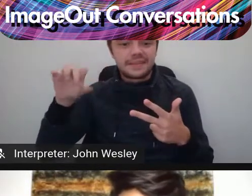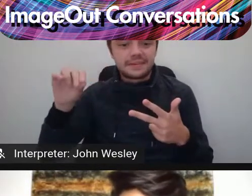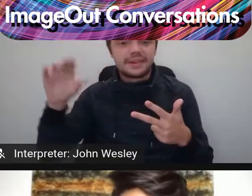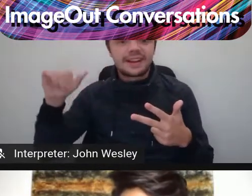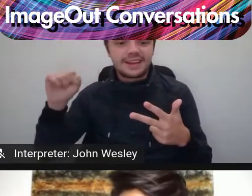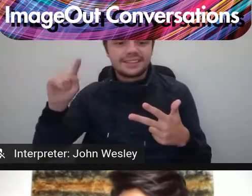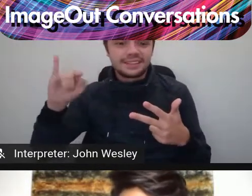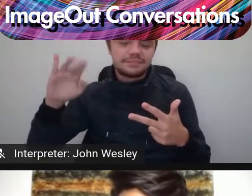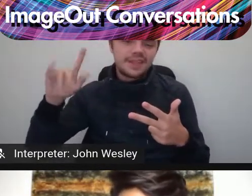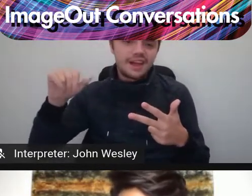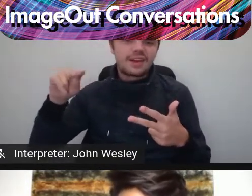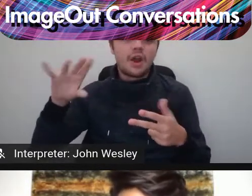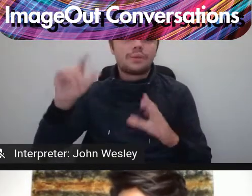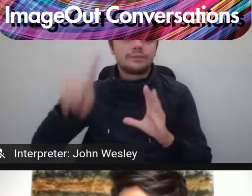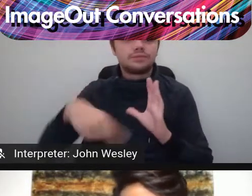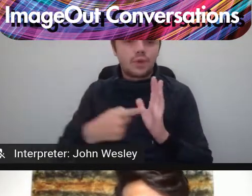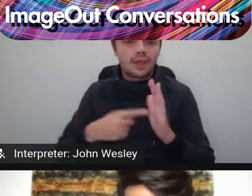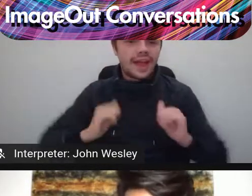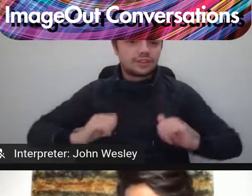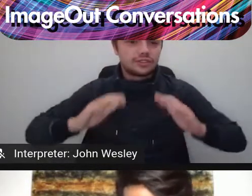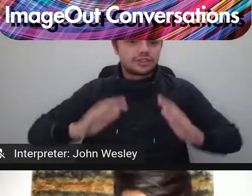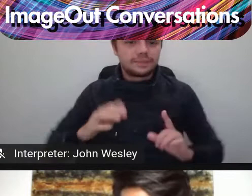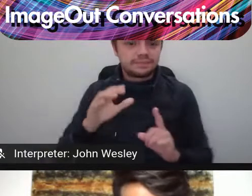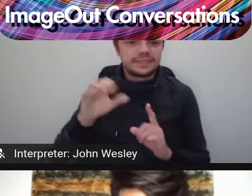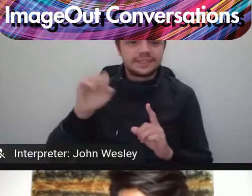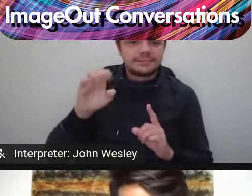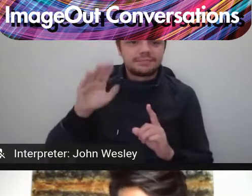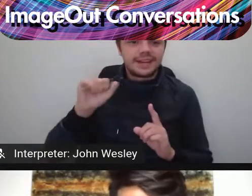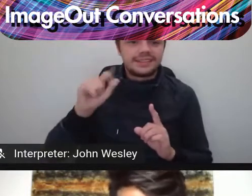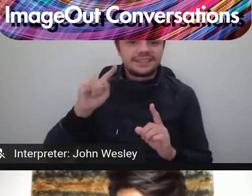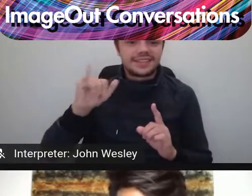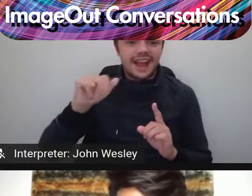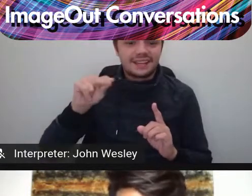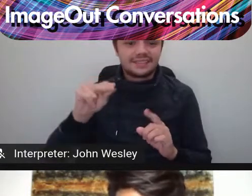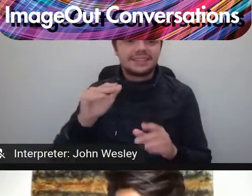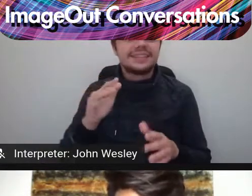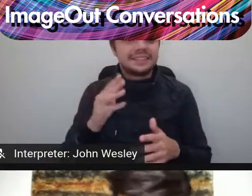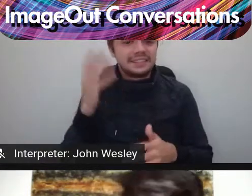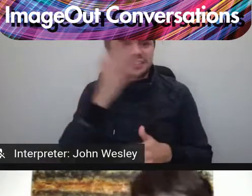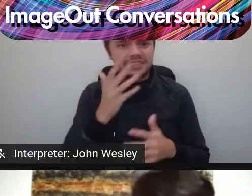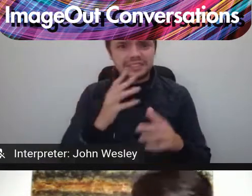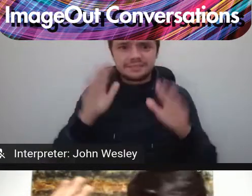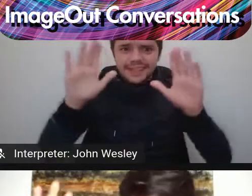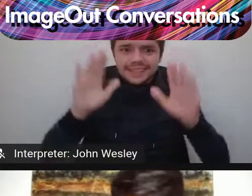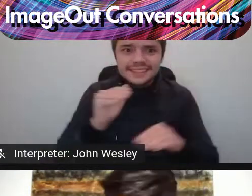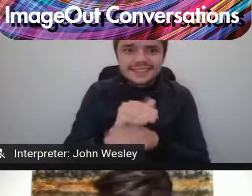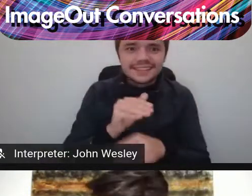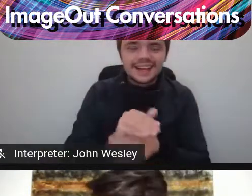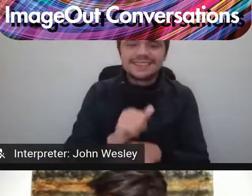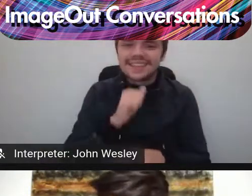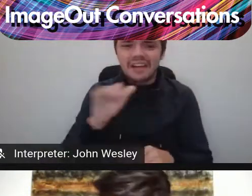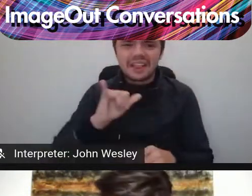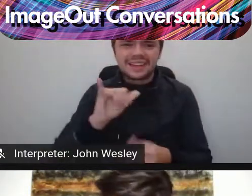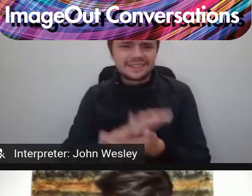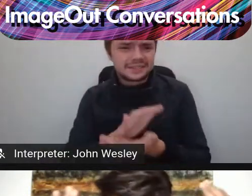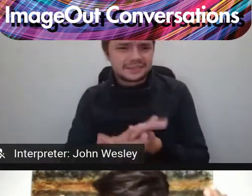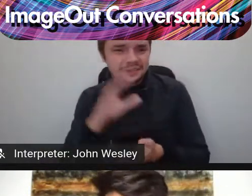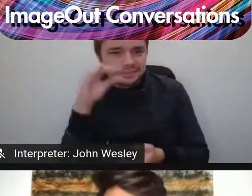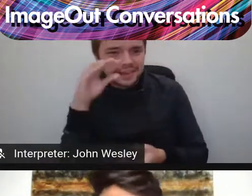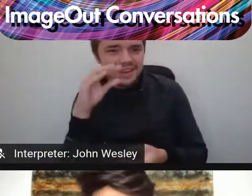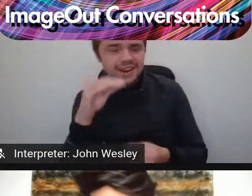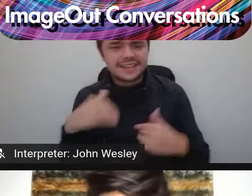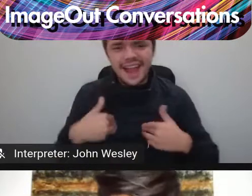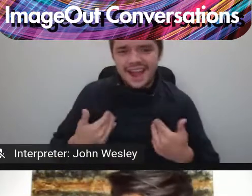Sebastian in the film. And he looks glamorous tonight, not the schoolboy that he looked like in the movie. You're a